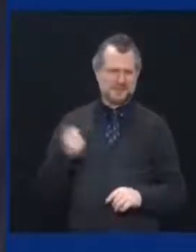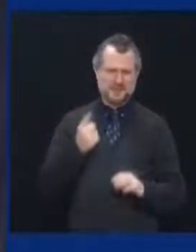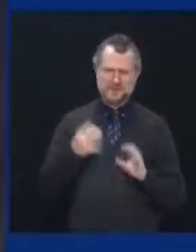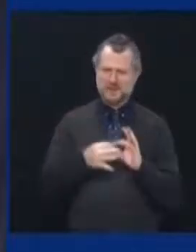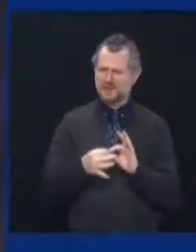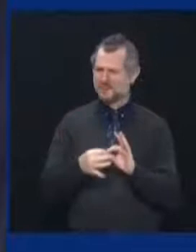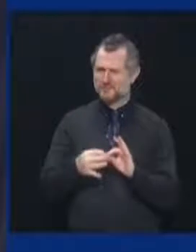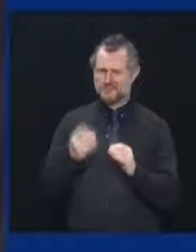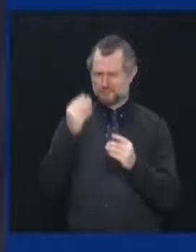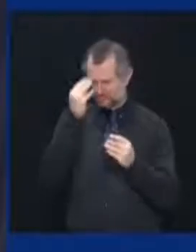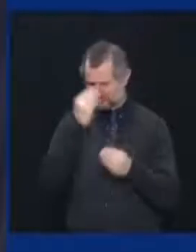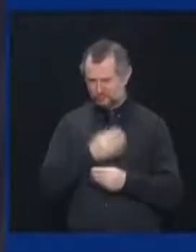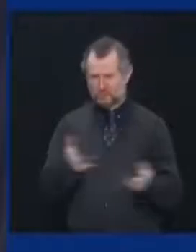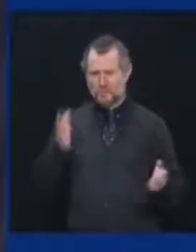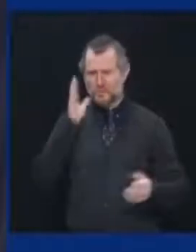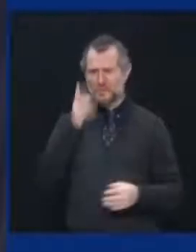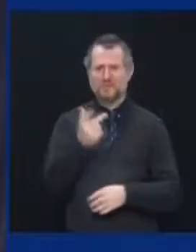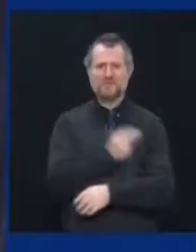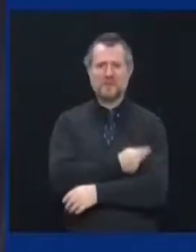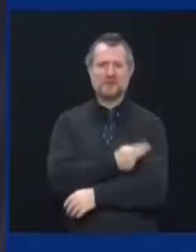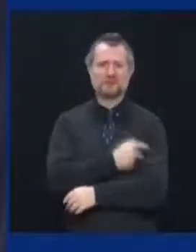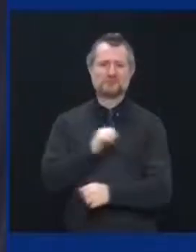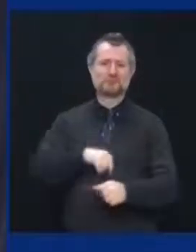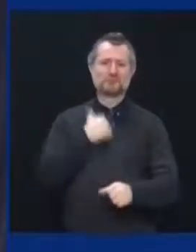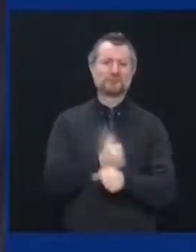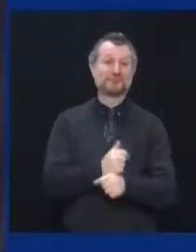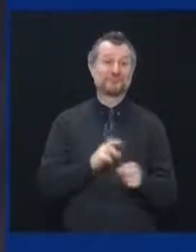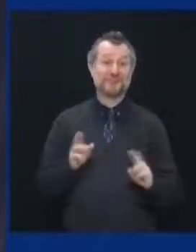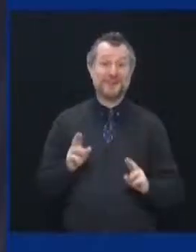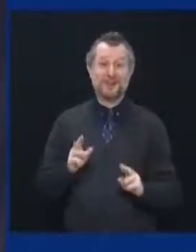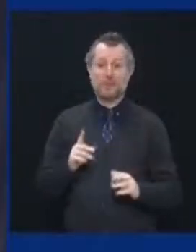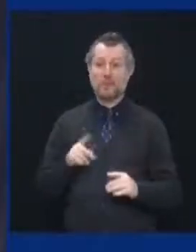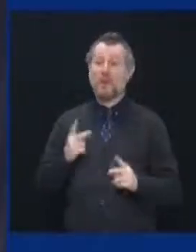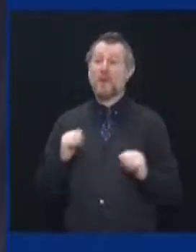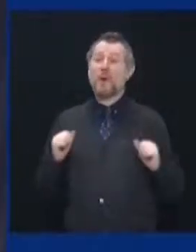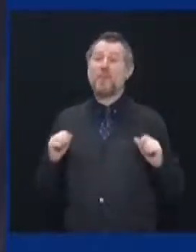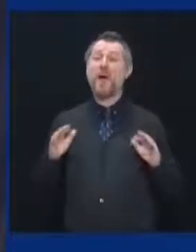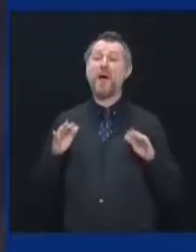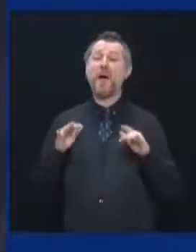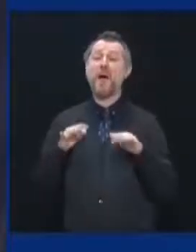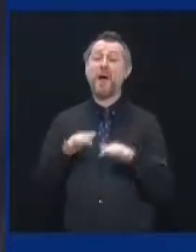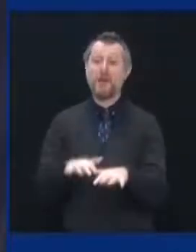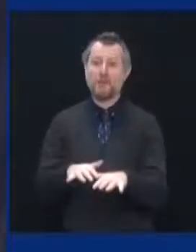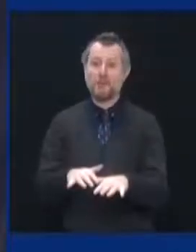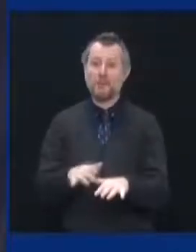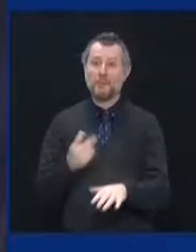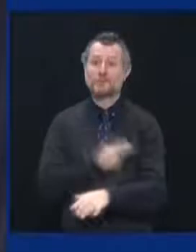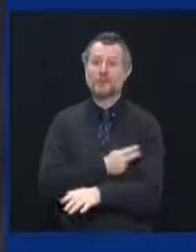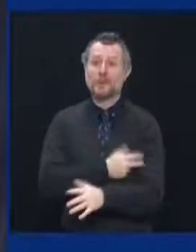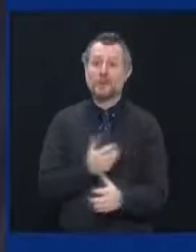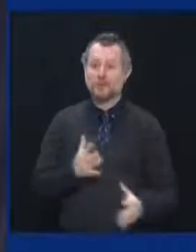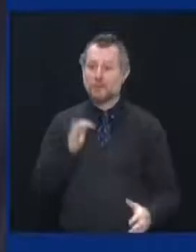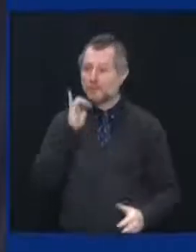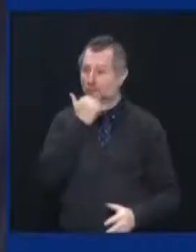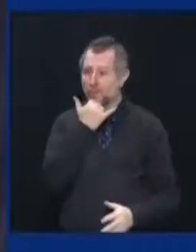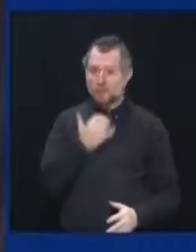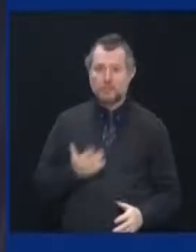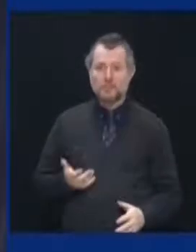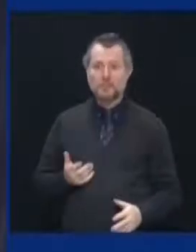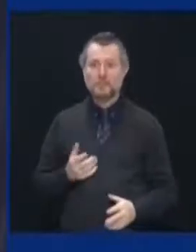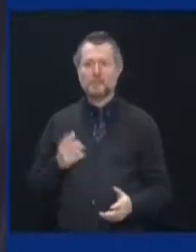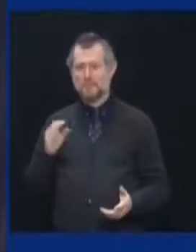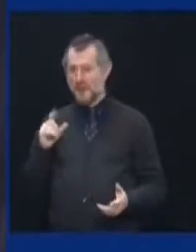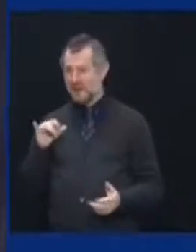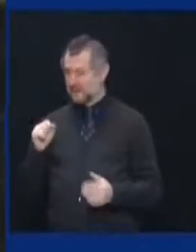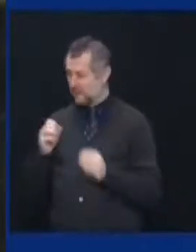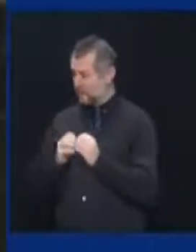going to be a vaccination site, and people swarmed to the site. But let me ask Melissa, who has more